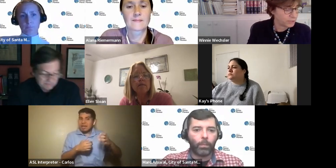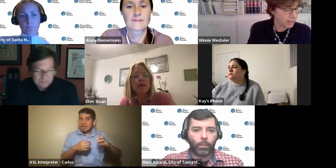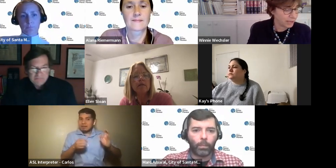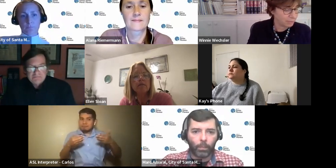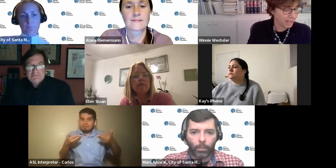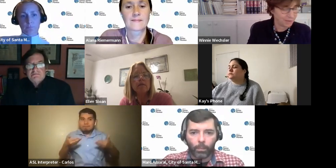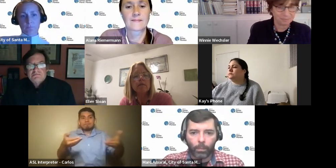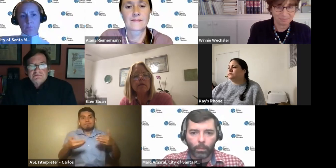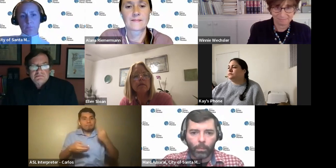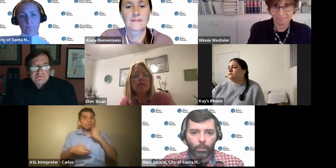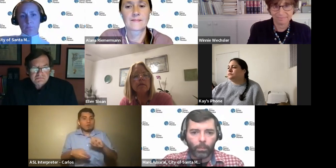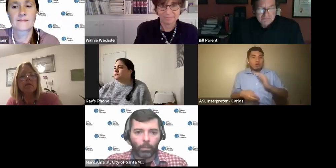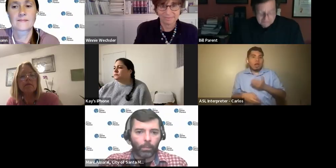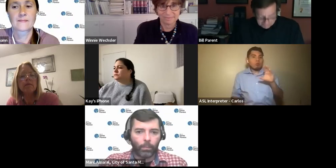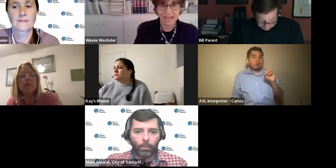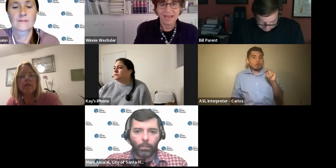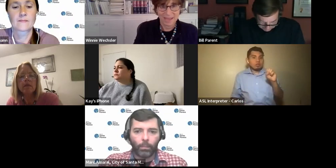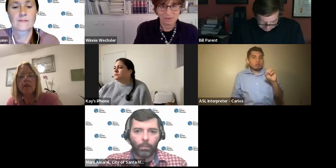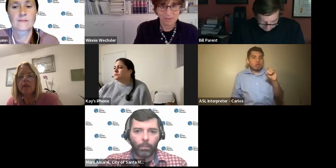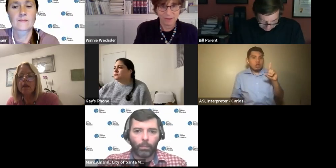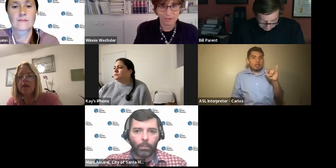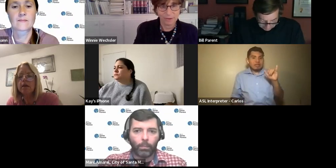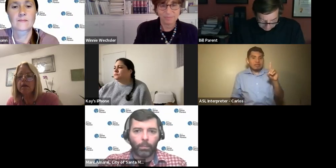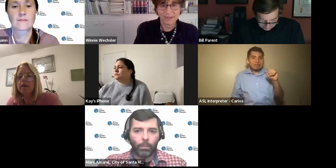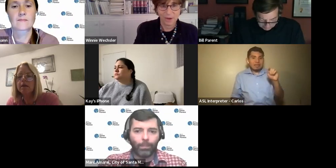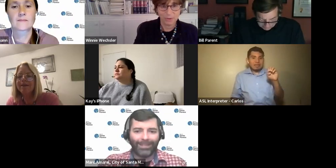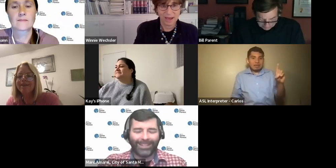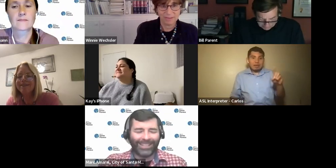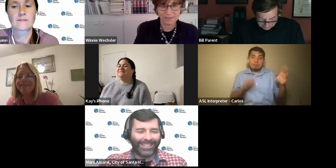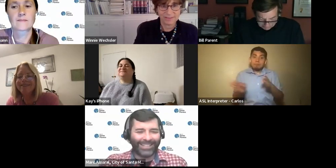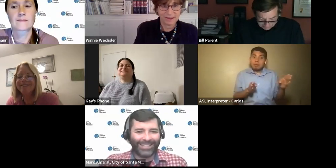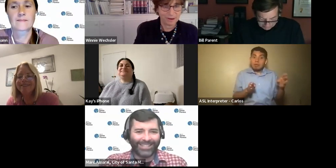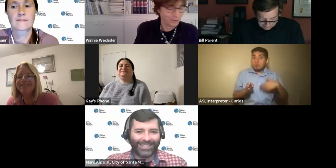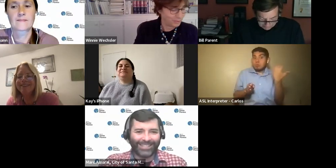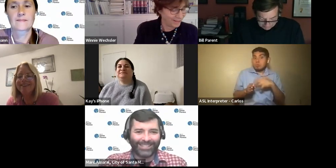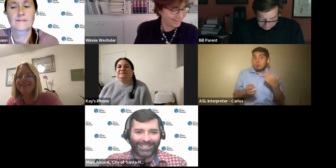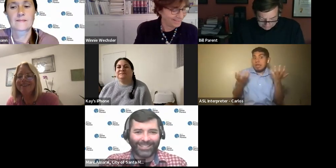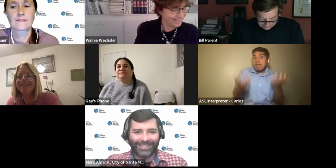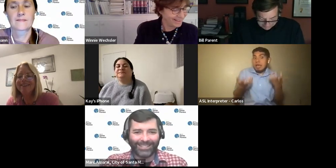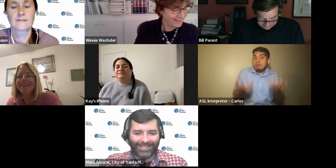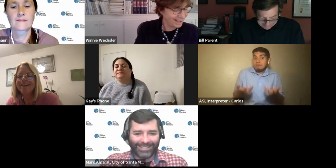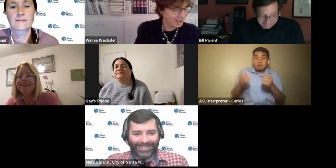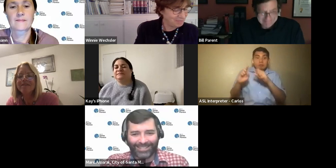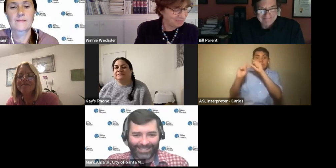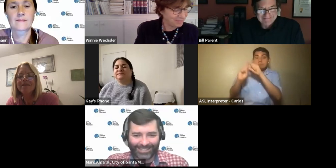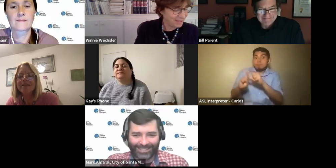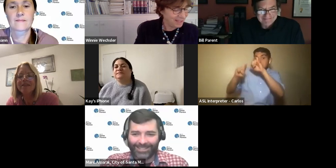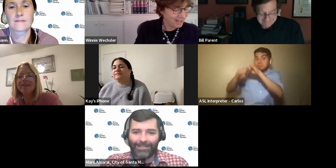2020-2024 consolidated plan. That was a mouthful. I hope you have this in front of you to read.